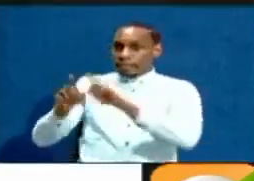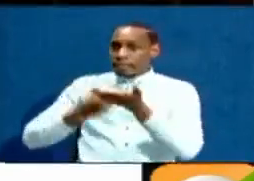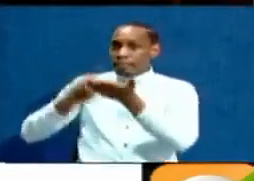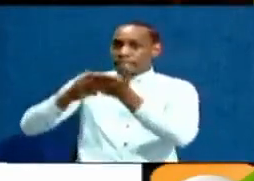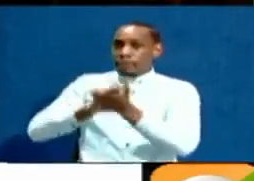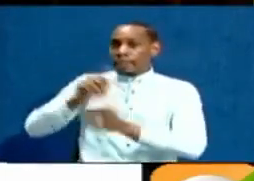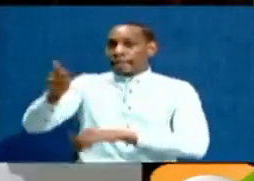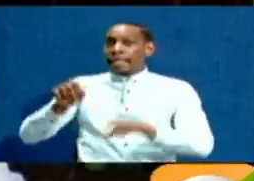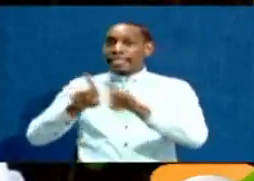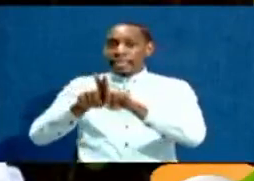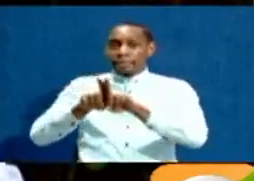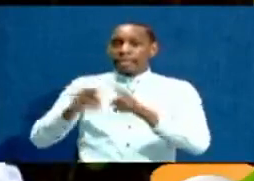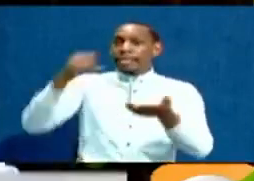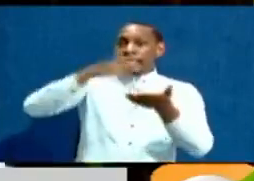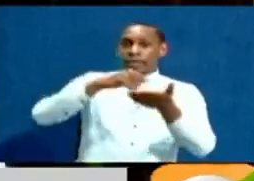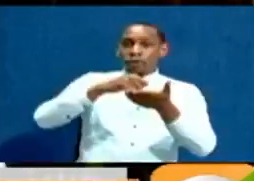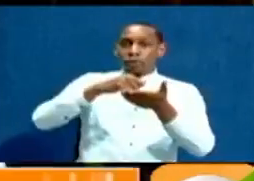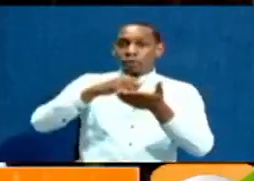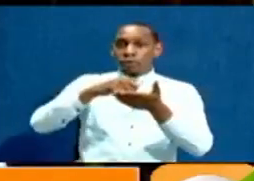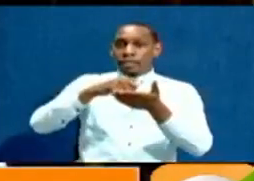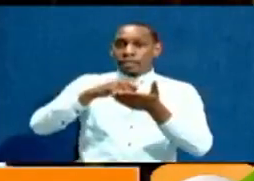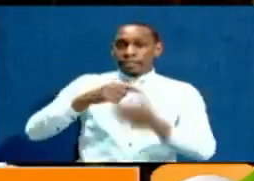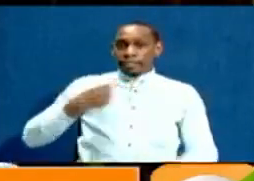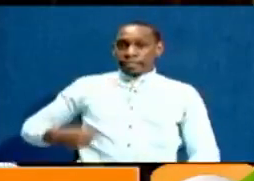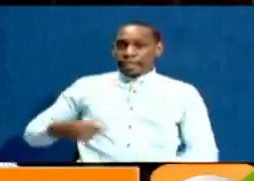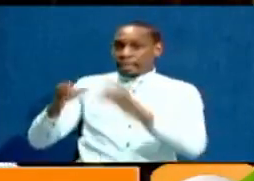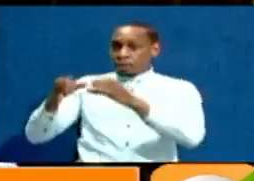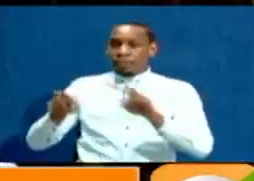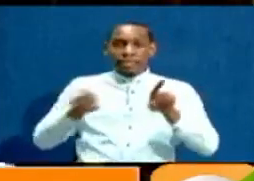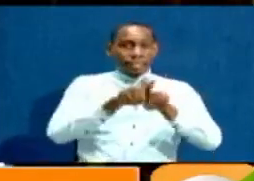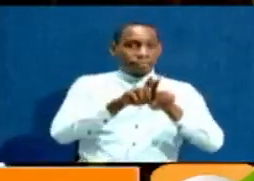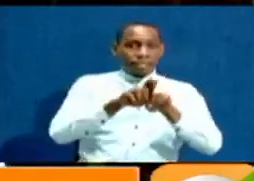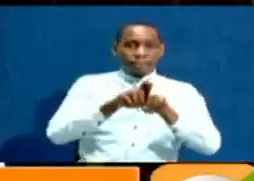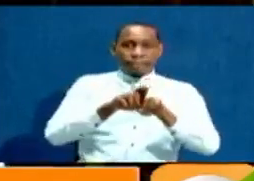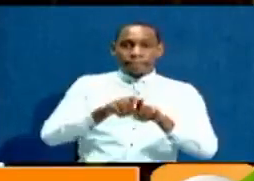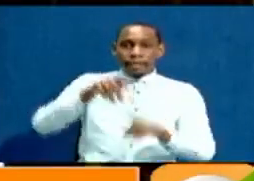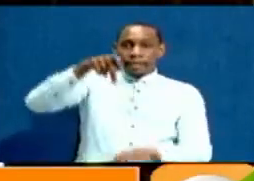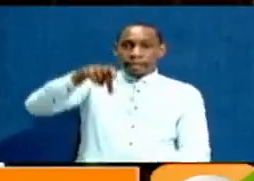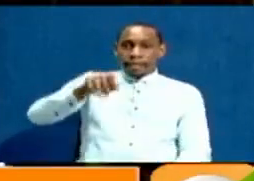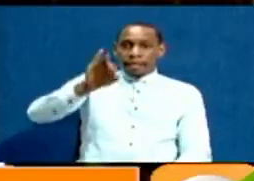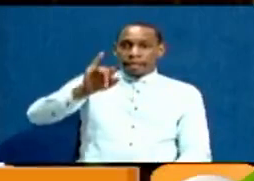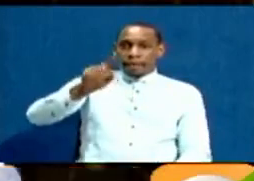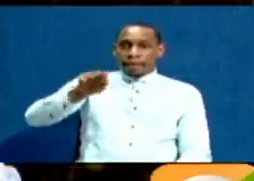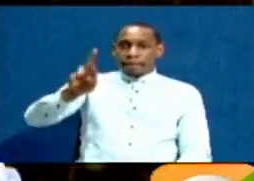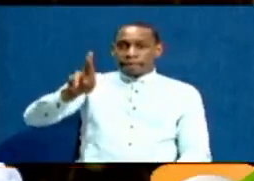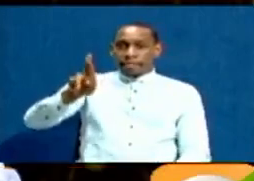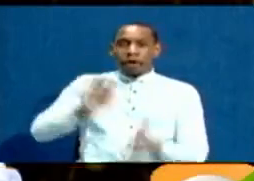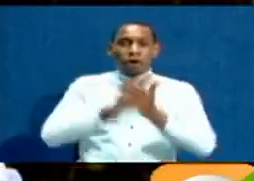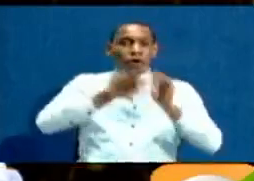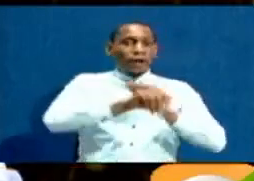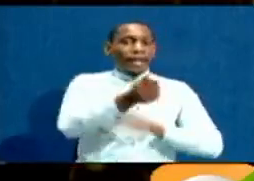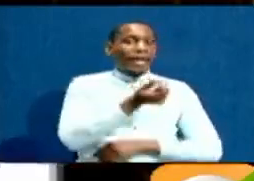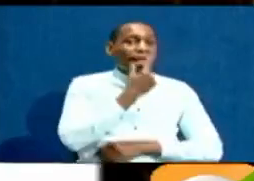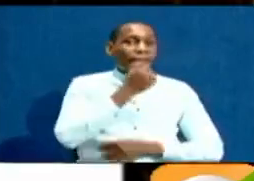negotiating with the others as well, including the Sinopharm in China. We are looking at the Pfizer's. We are looking at all the